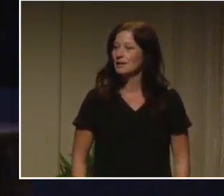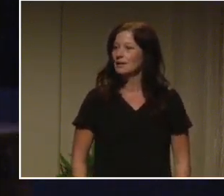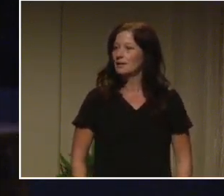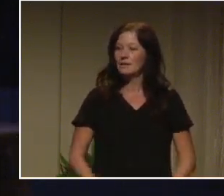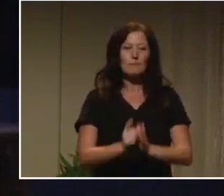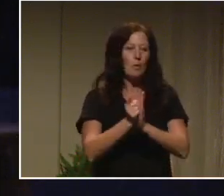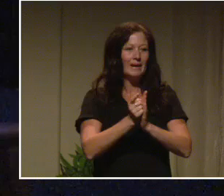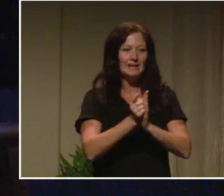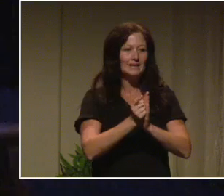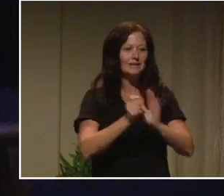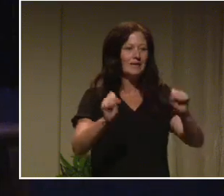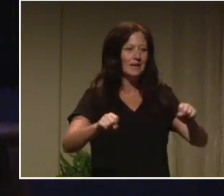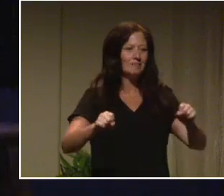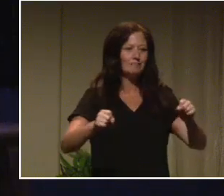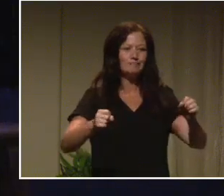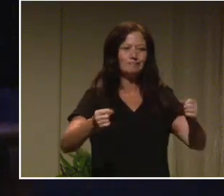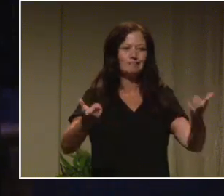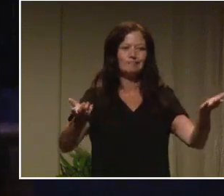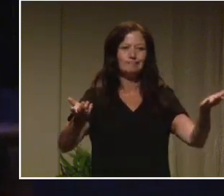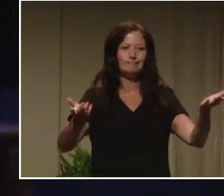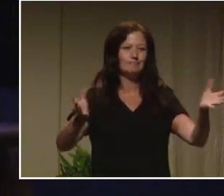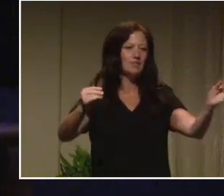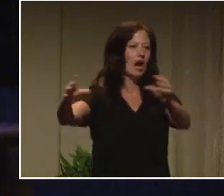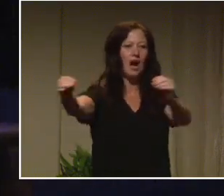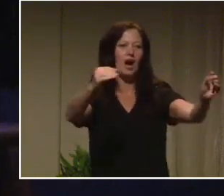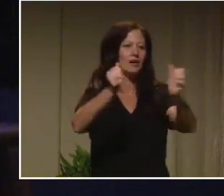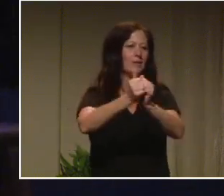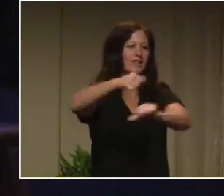say hello to one another.